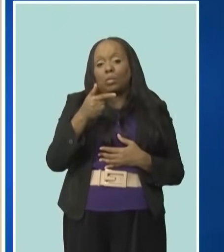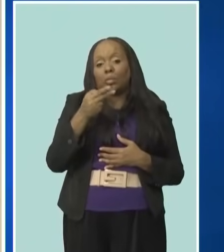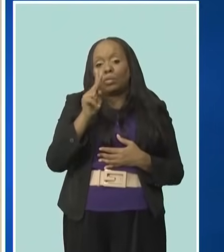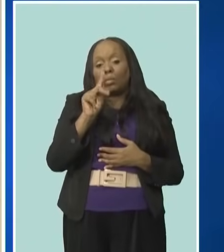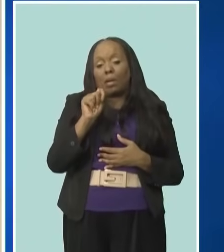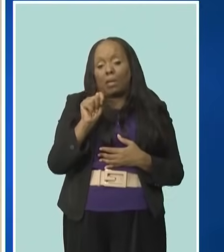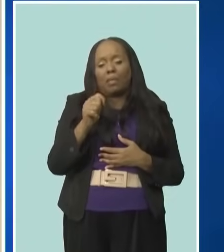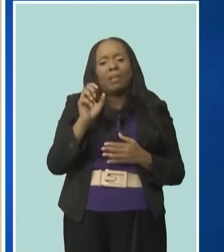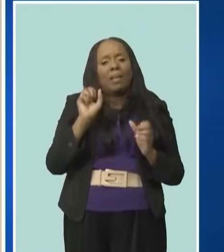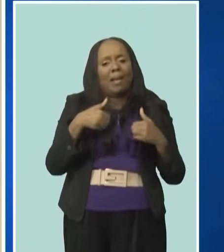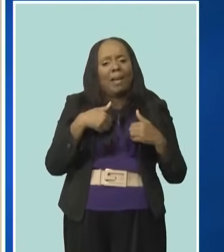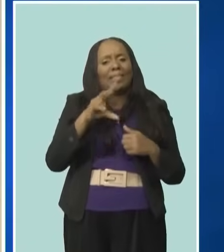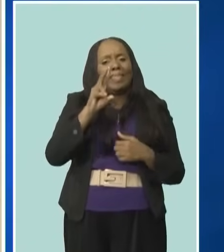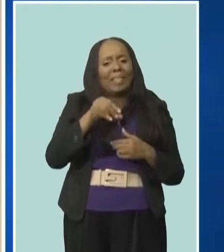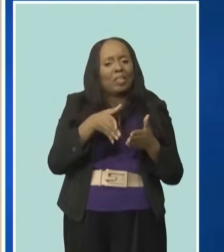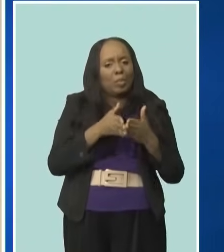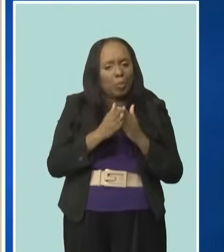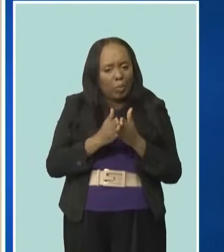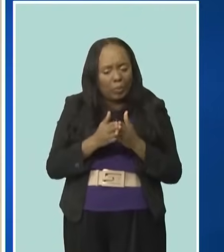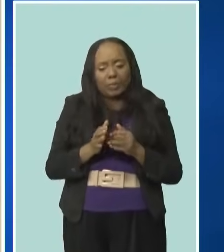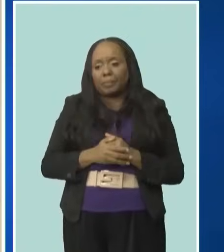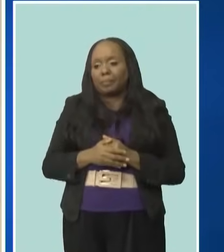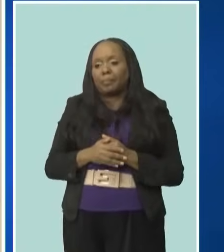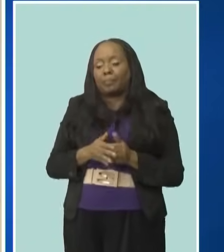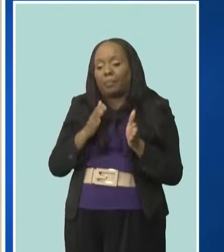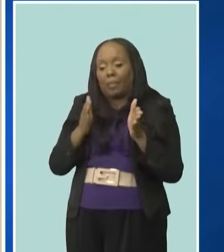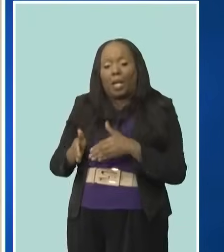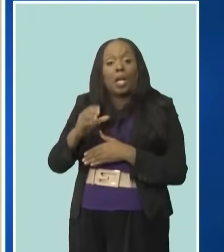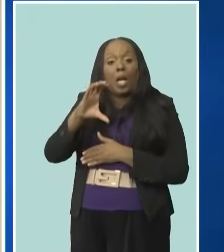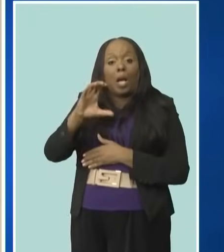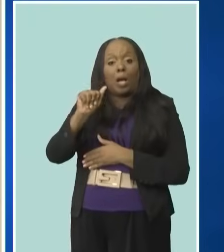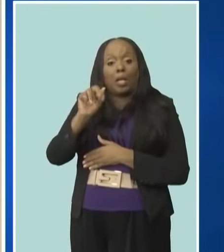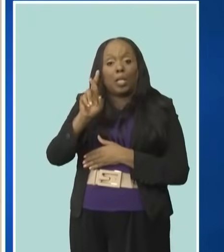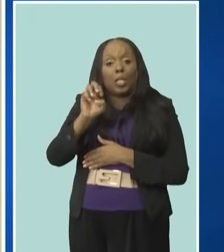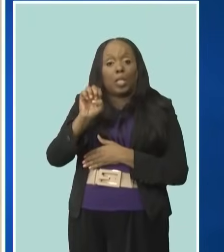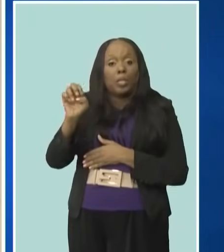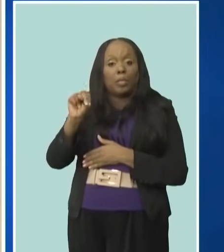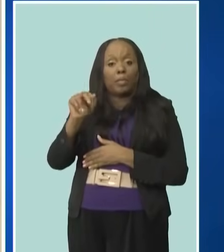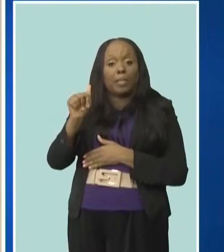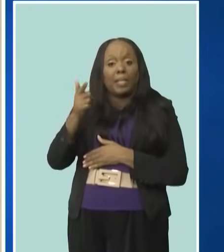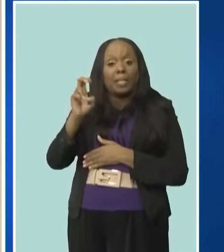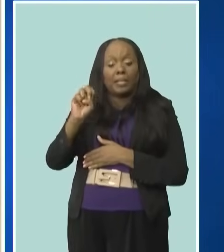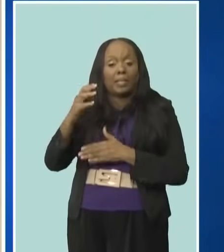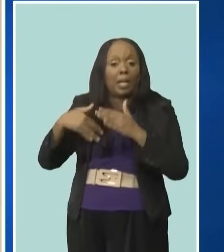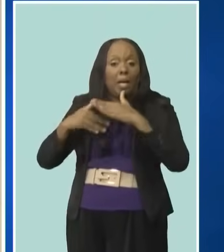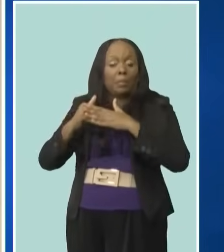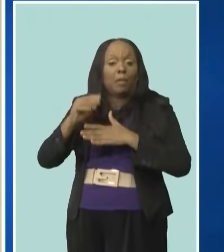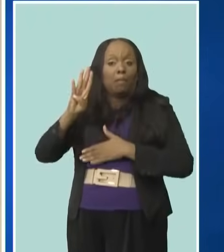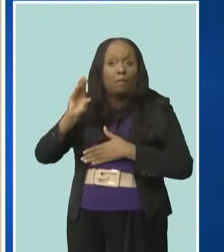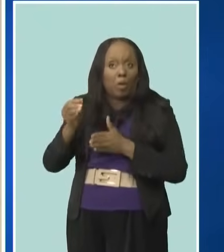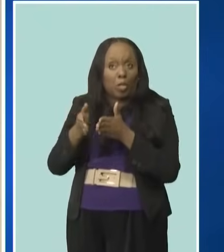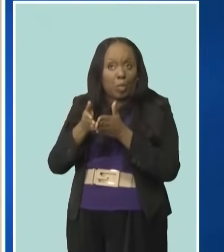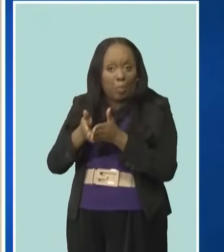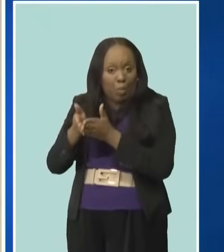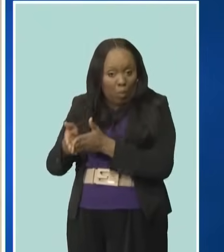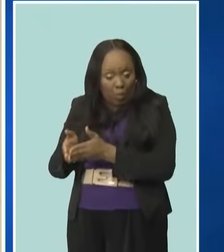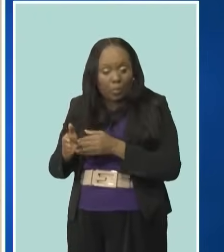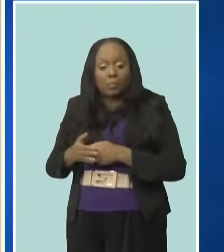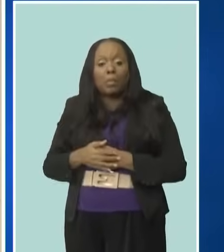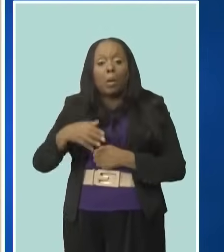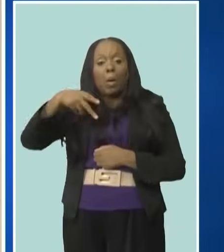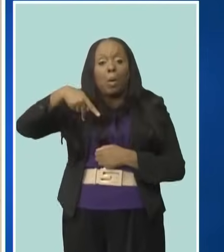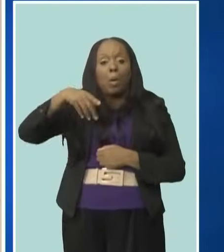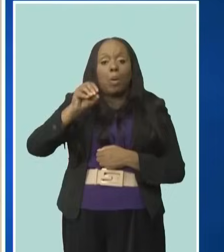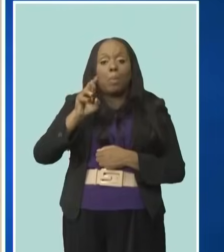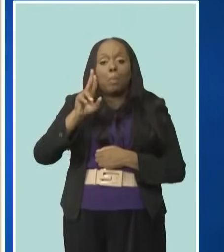on availability but could accommodate a maximum of 40, and then Port St. Charles is willing to